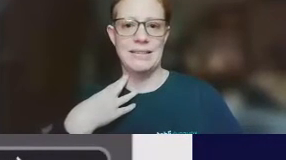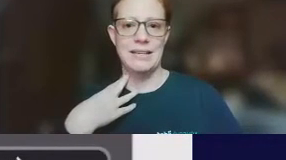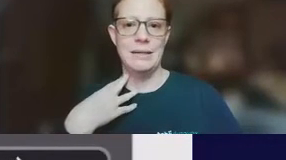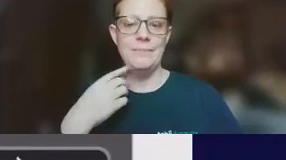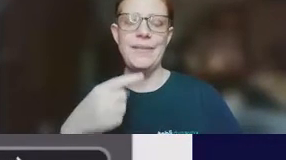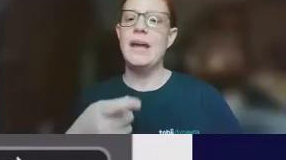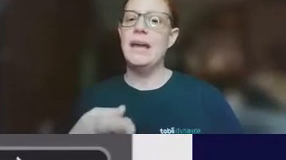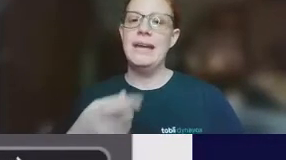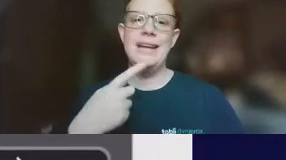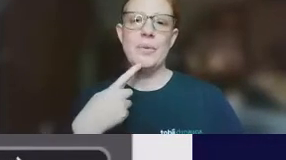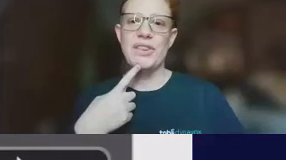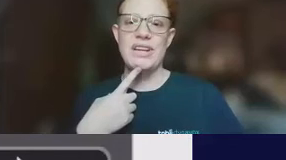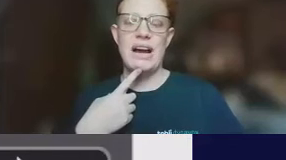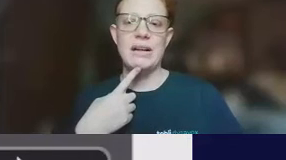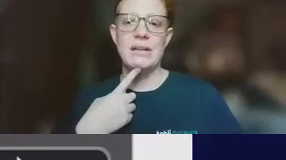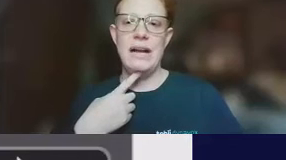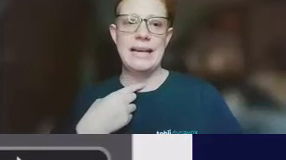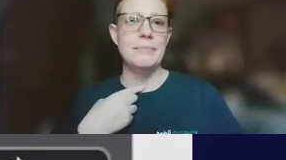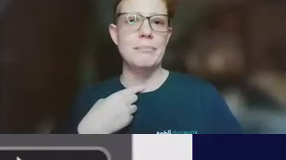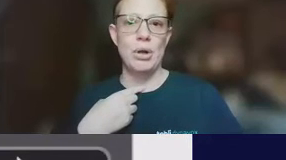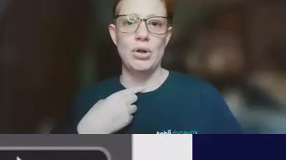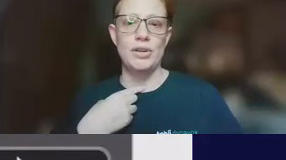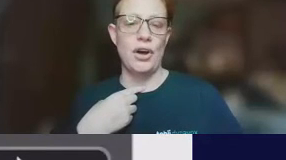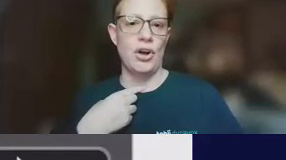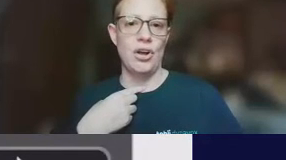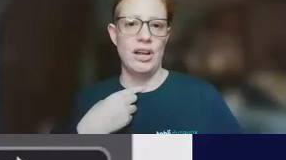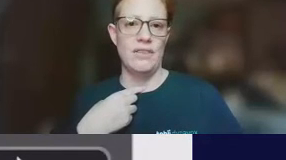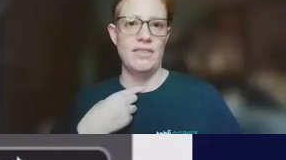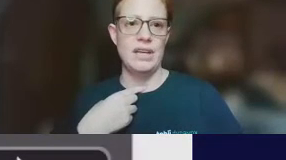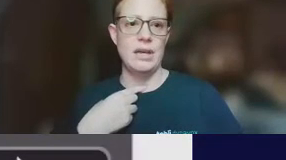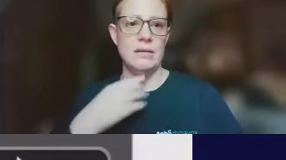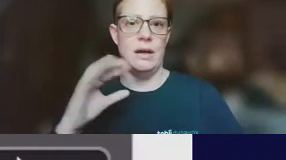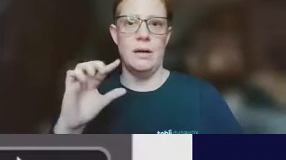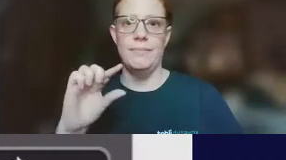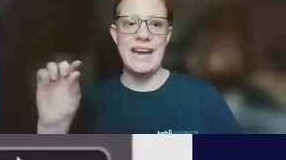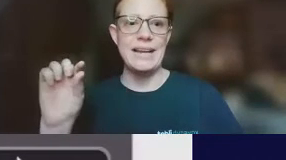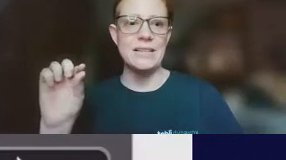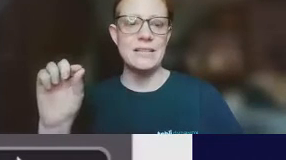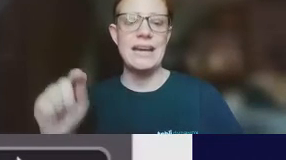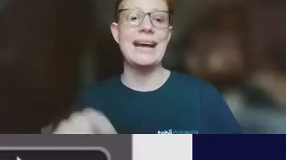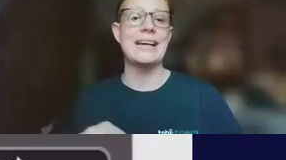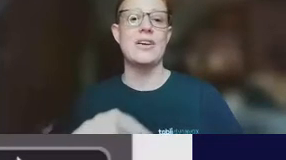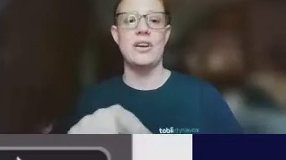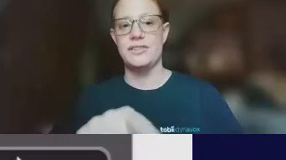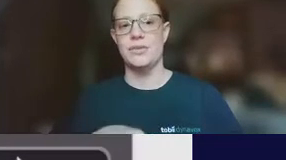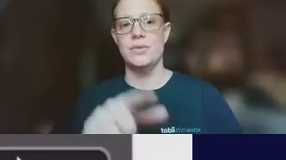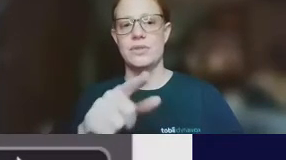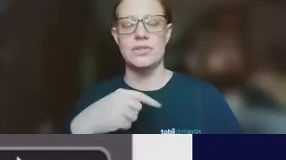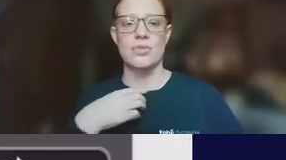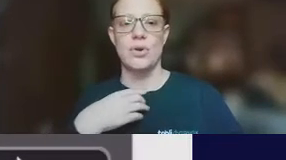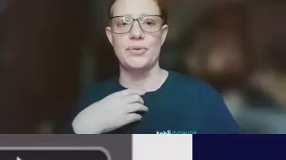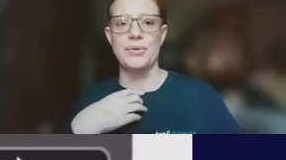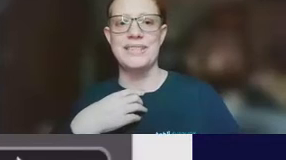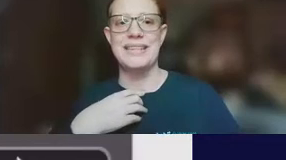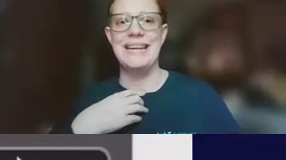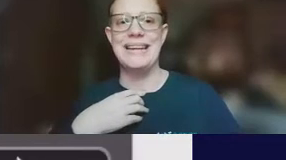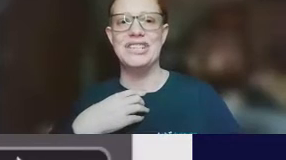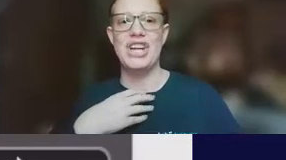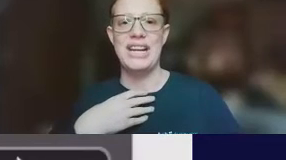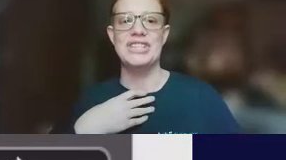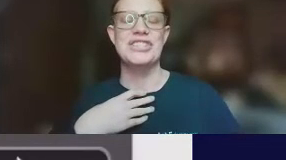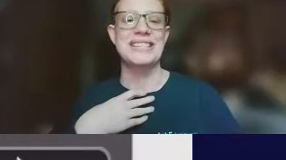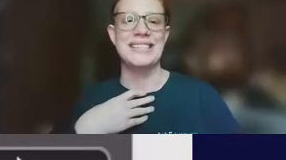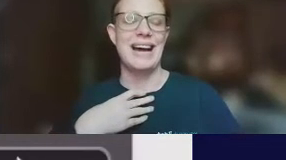complexity. Here with a toggle, I can bold all of the text. And I can also scroll through and